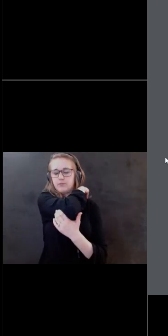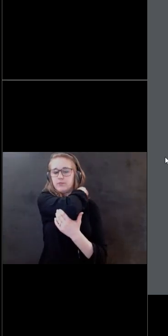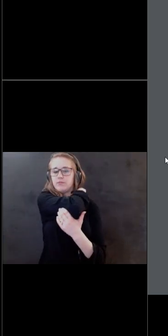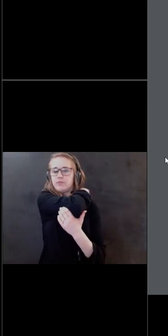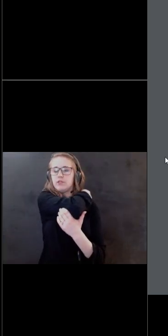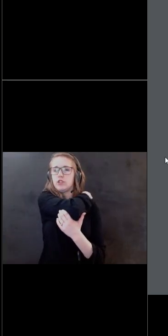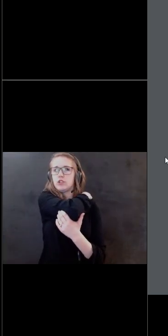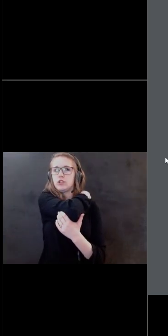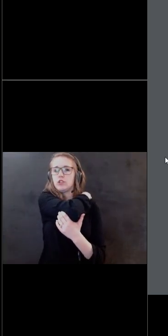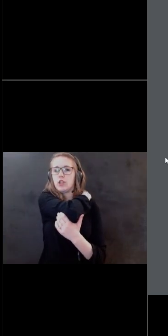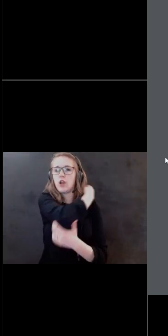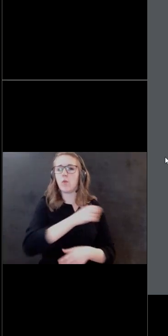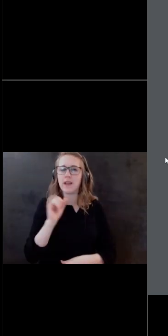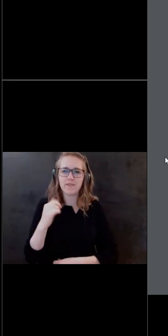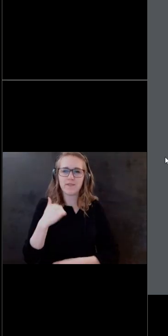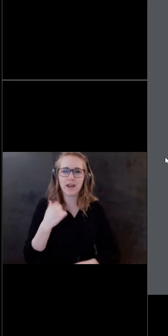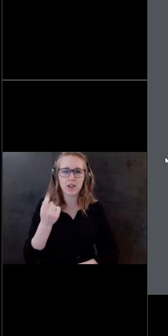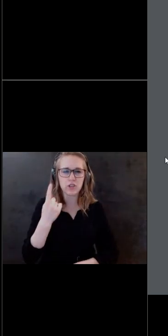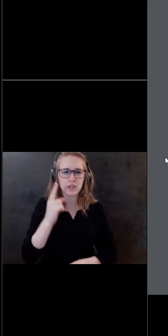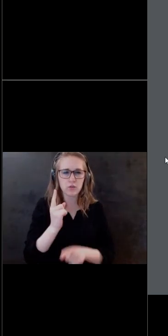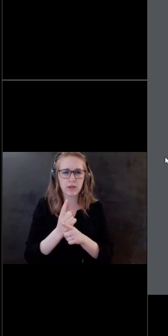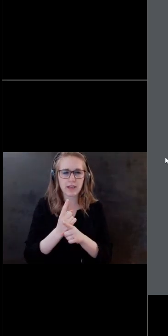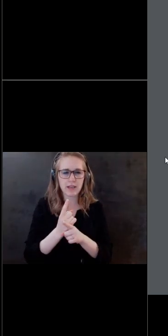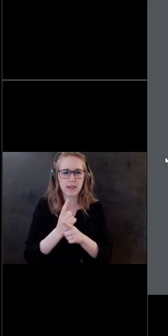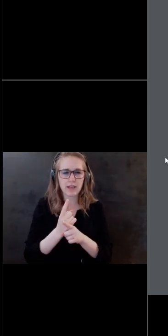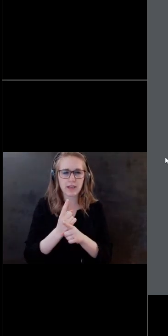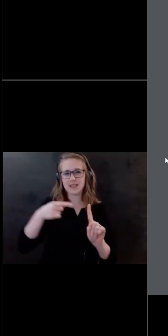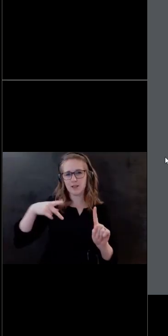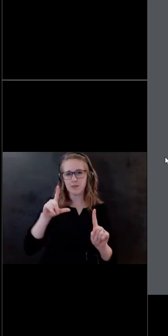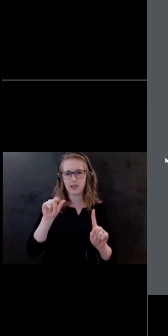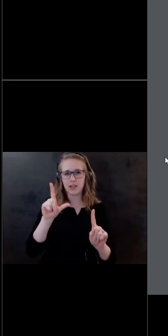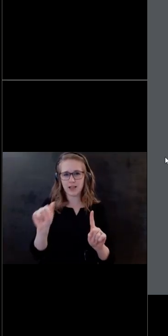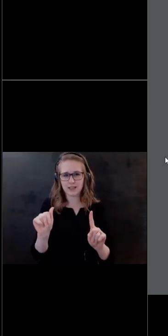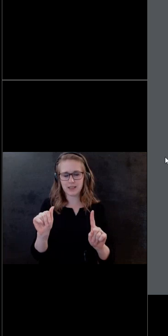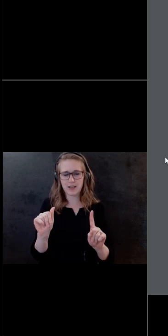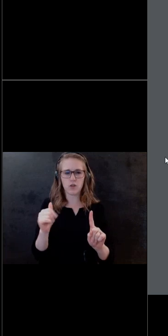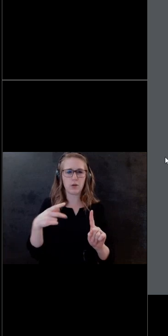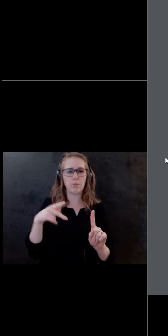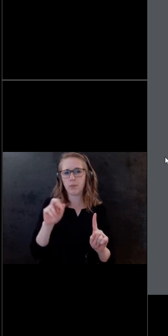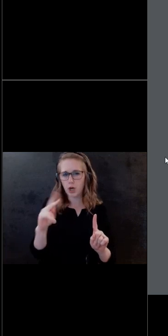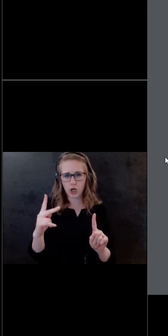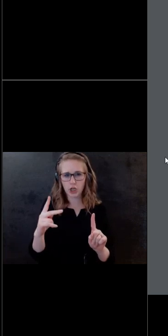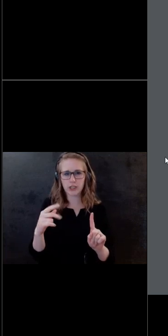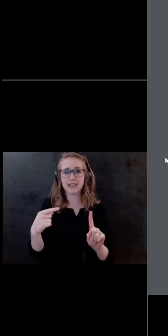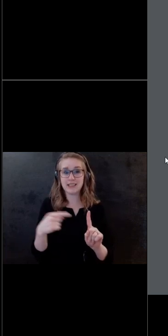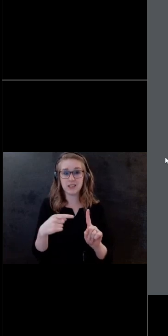at this point, this little plaza or this little park should be